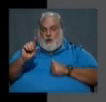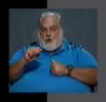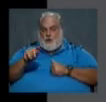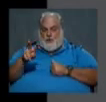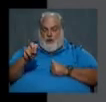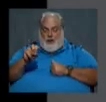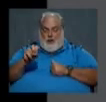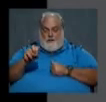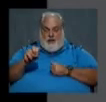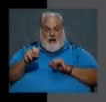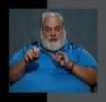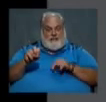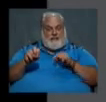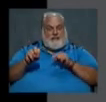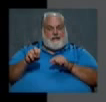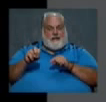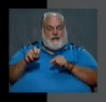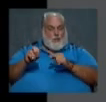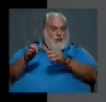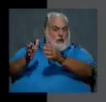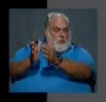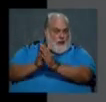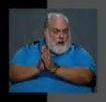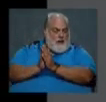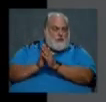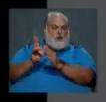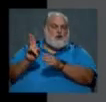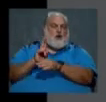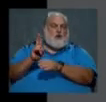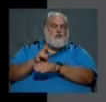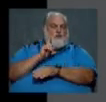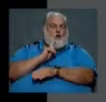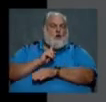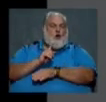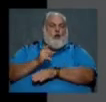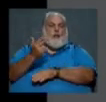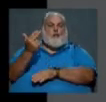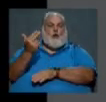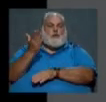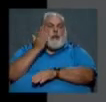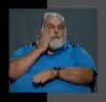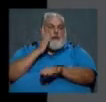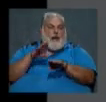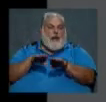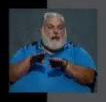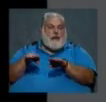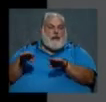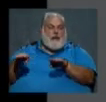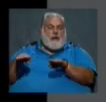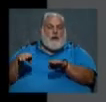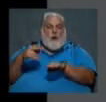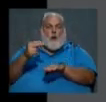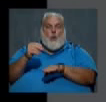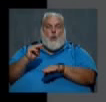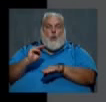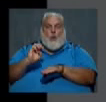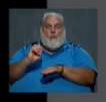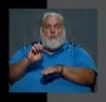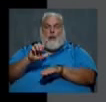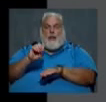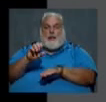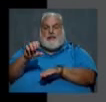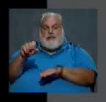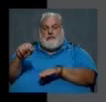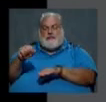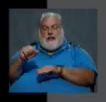on this R2 zoned lot as a 13-bed homeless shelter. The property contains a one-story,